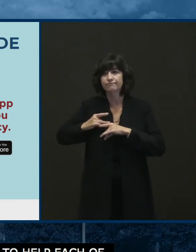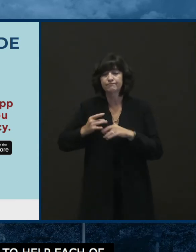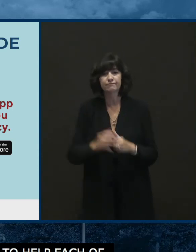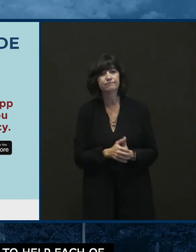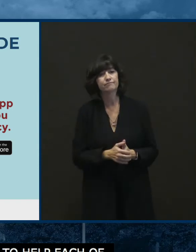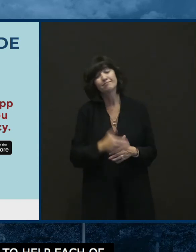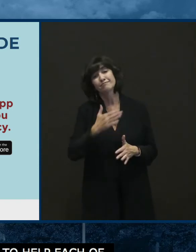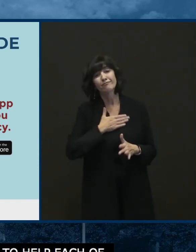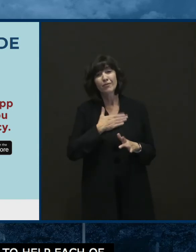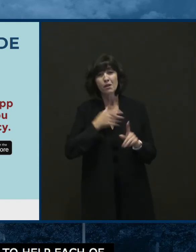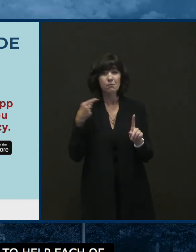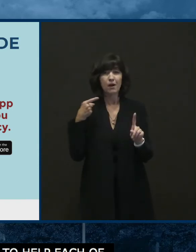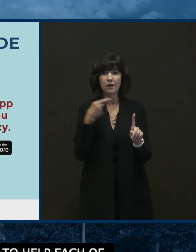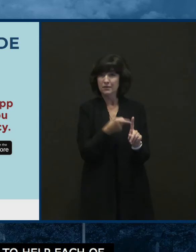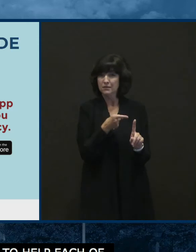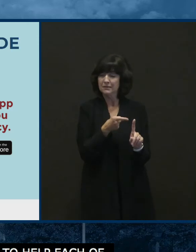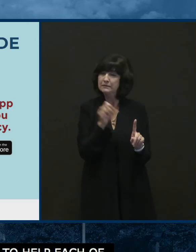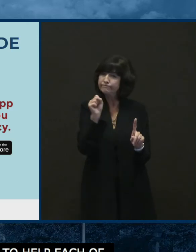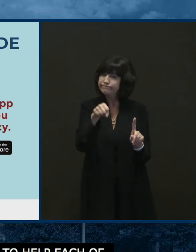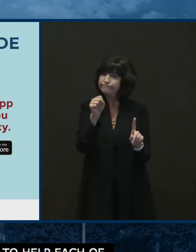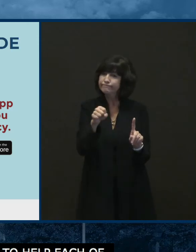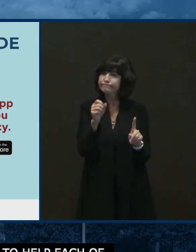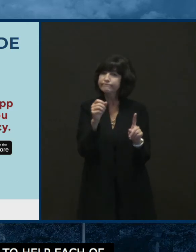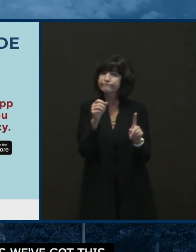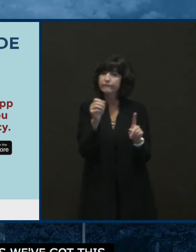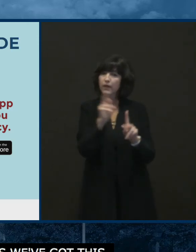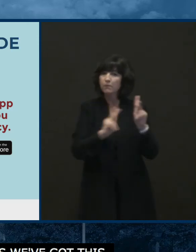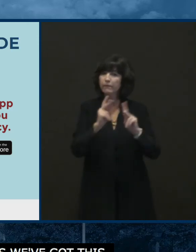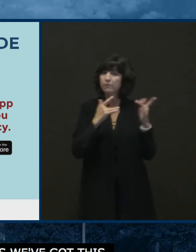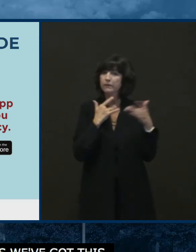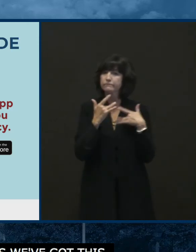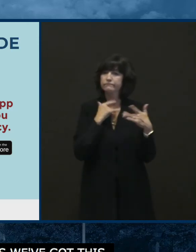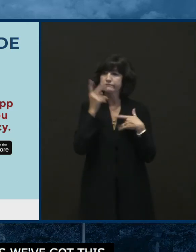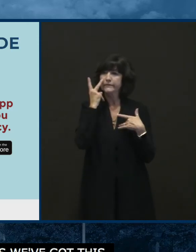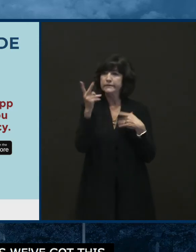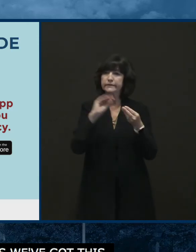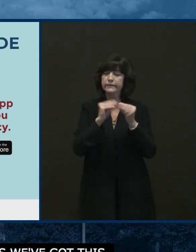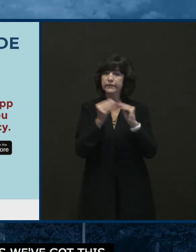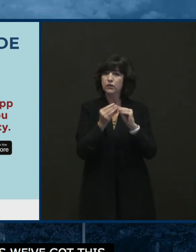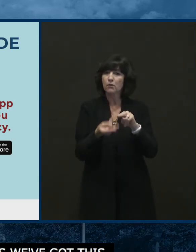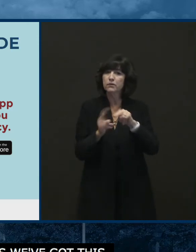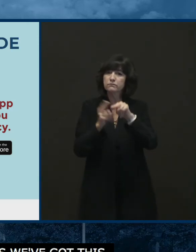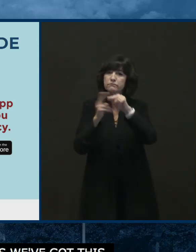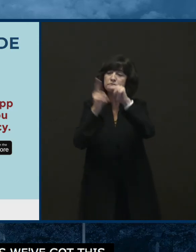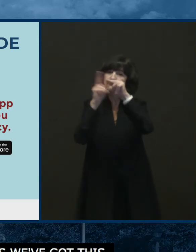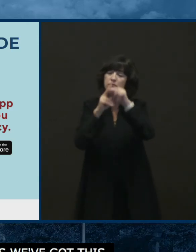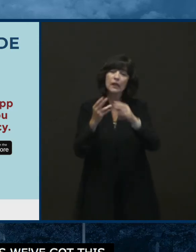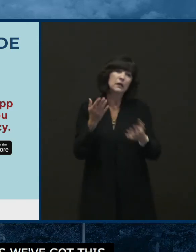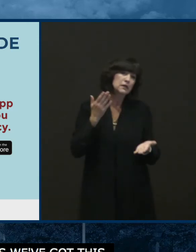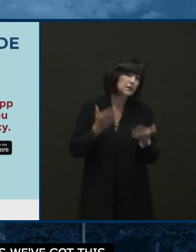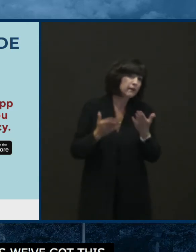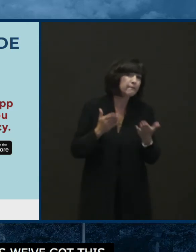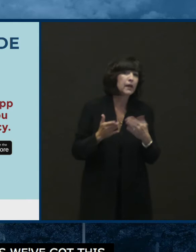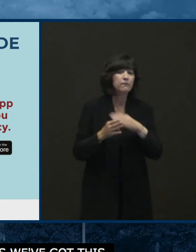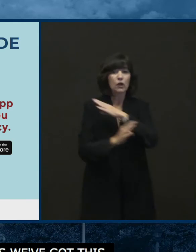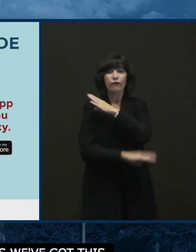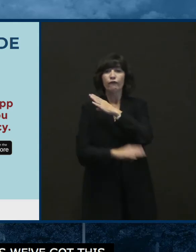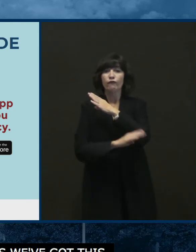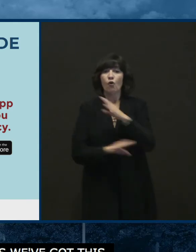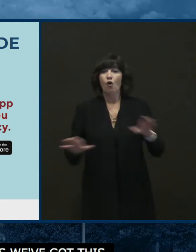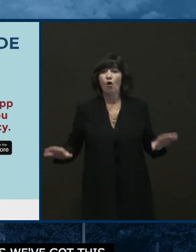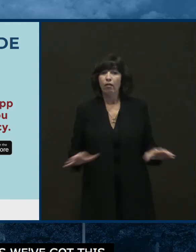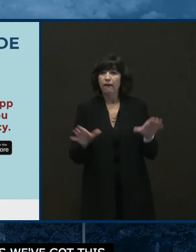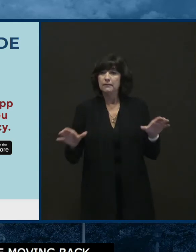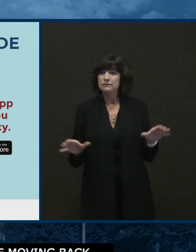it could be the fact that we're moving back to fall activities, circulating a little bit more, letting our guard